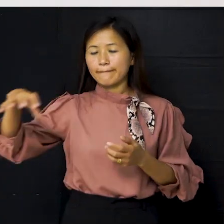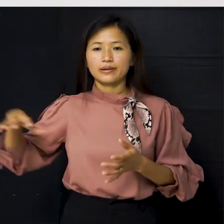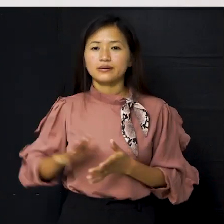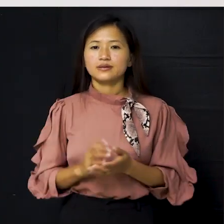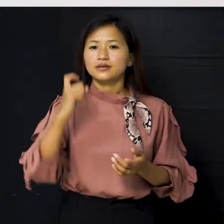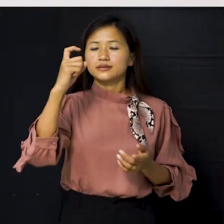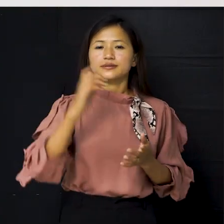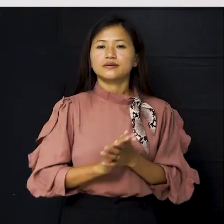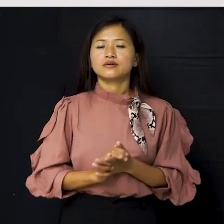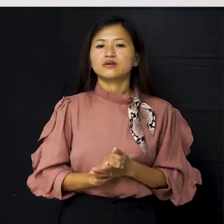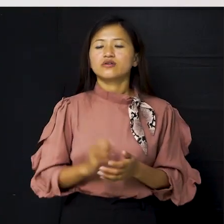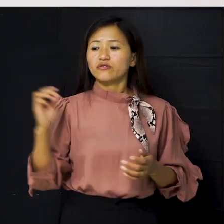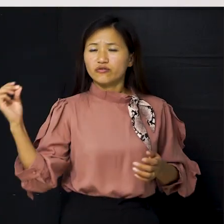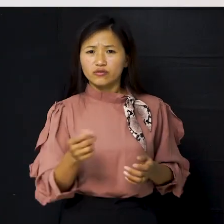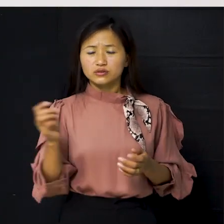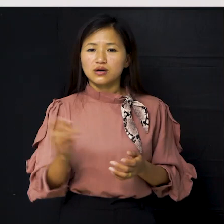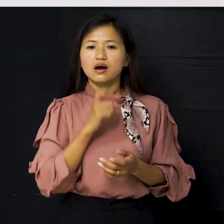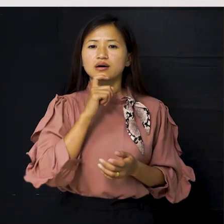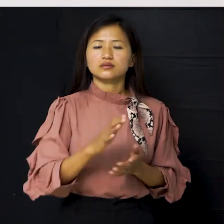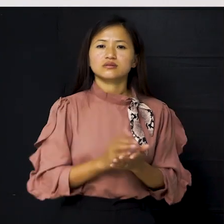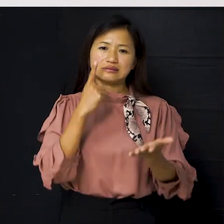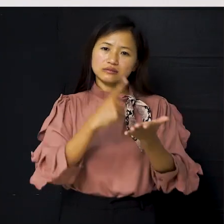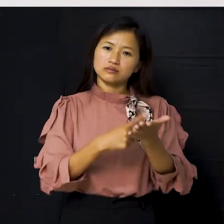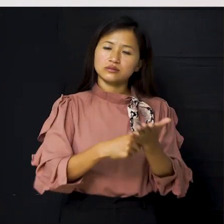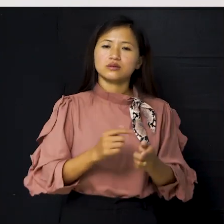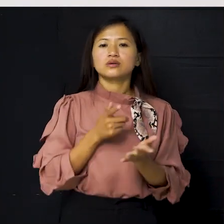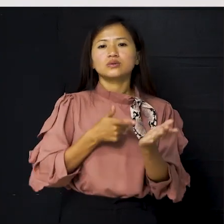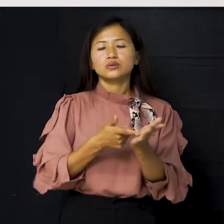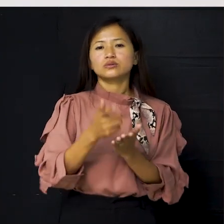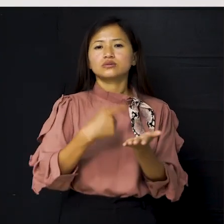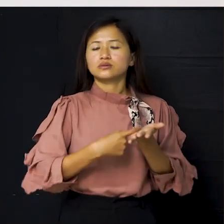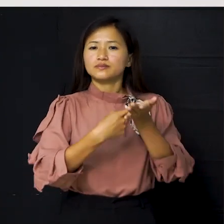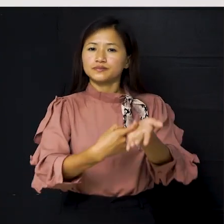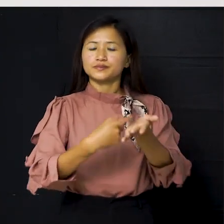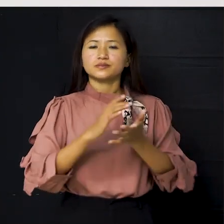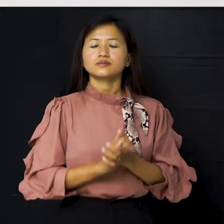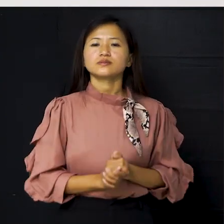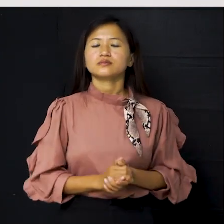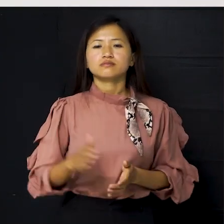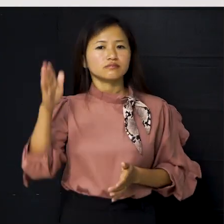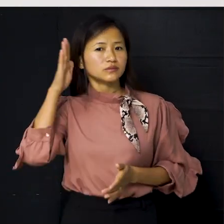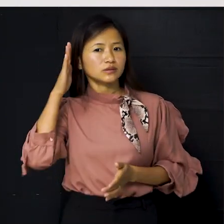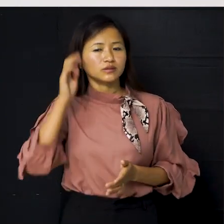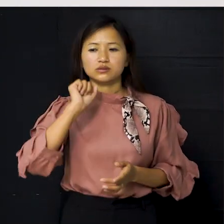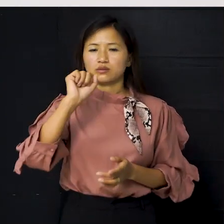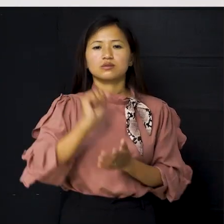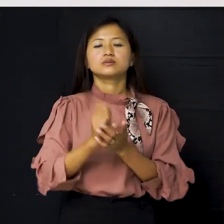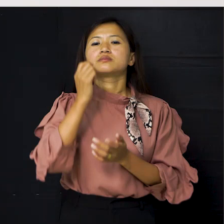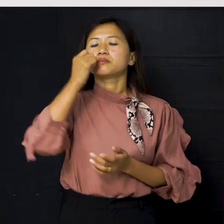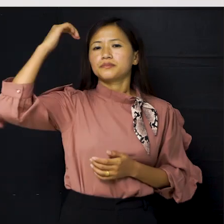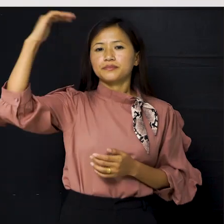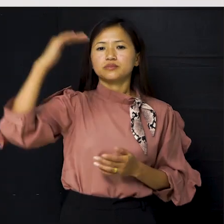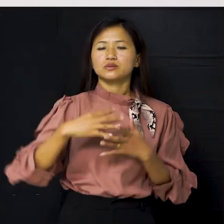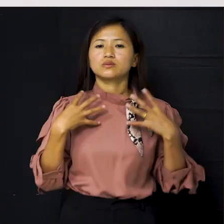he forced others to follow a strict rule. So Aurangzeb, what he did was he never listened to his own men. He